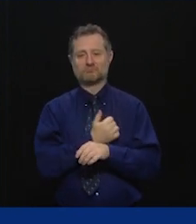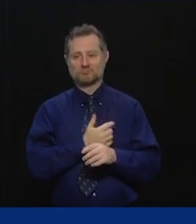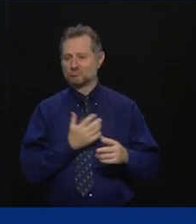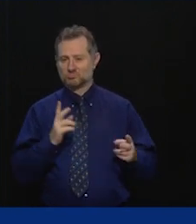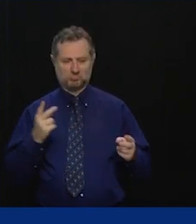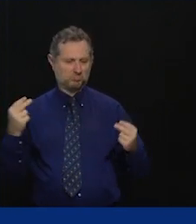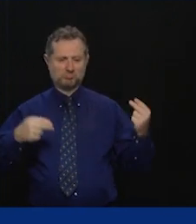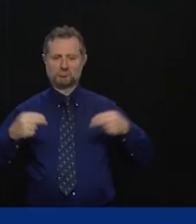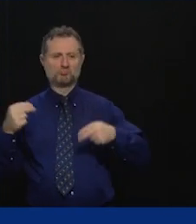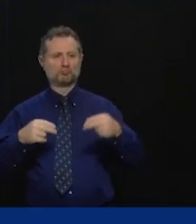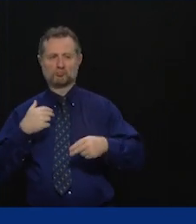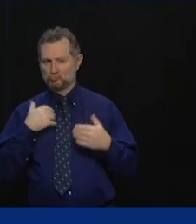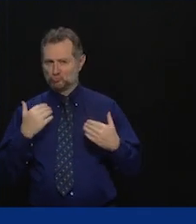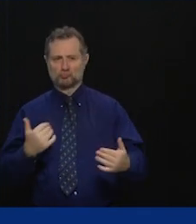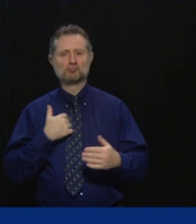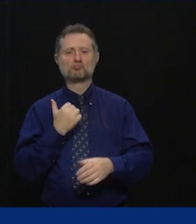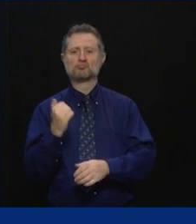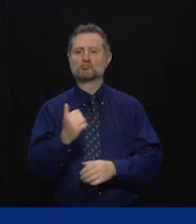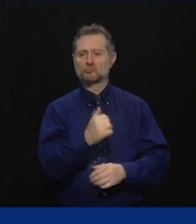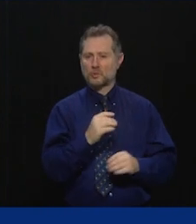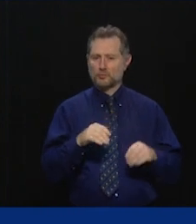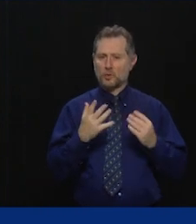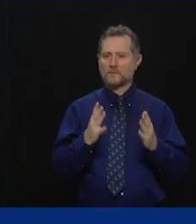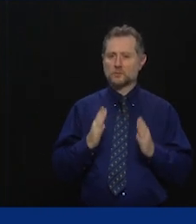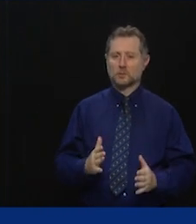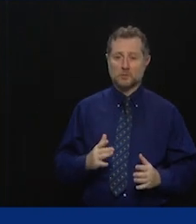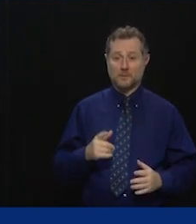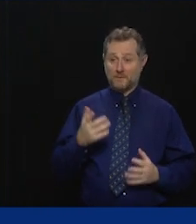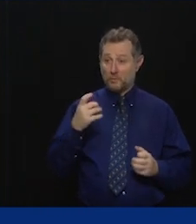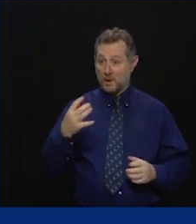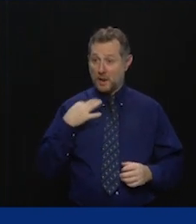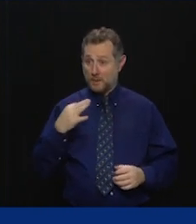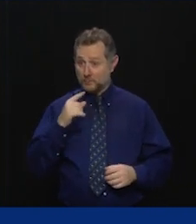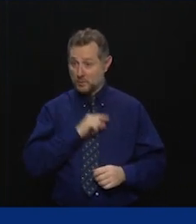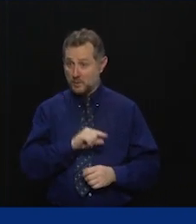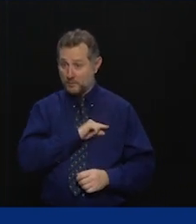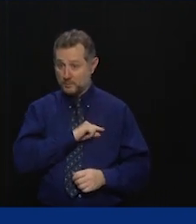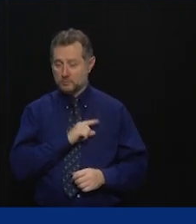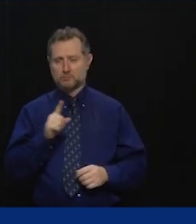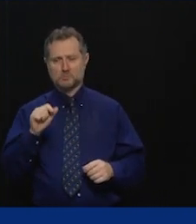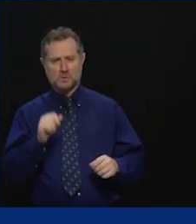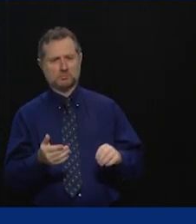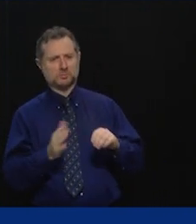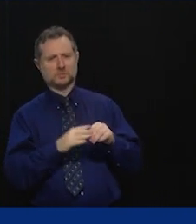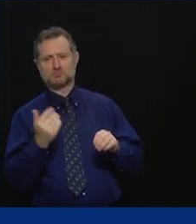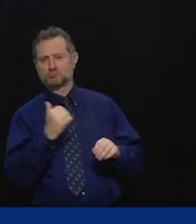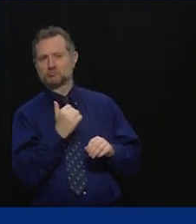very intensely. We want everyone to get a booster as soon as you're eligible. I mentioned the Vax to School program.